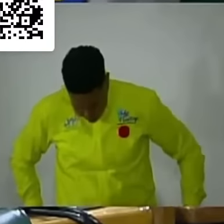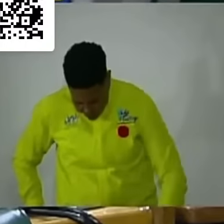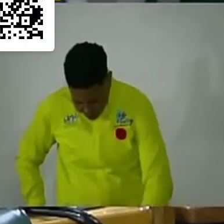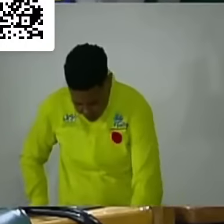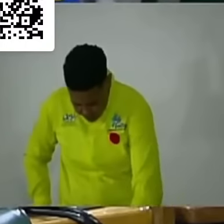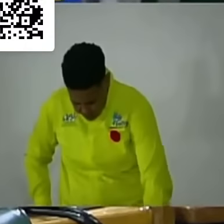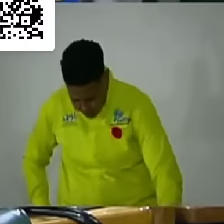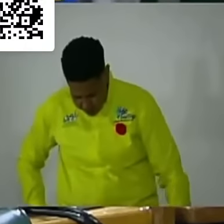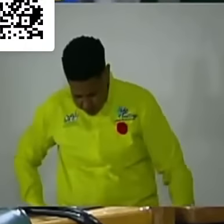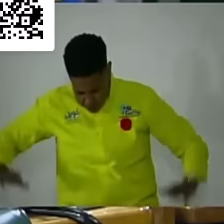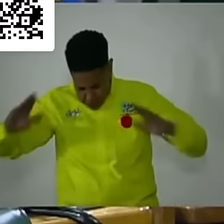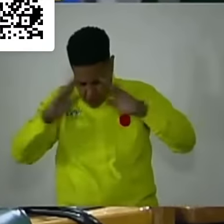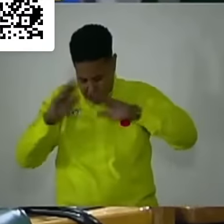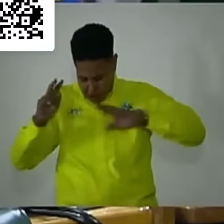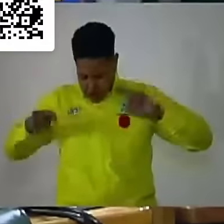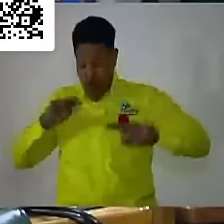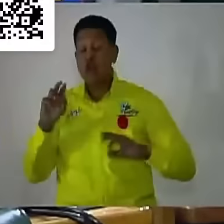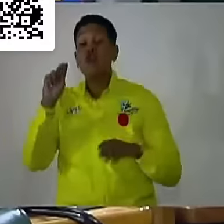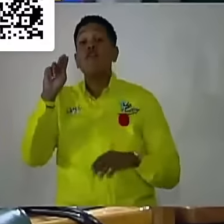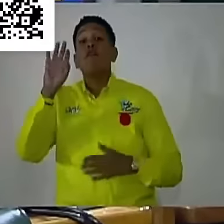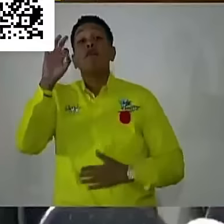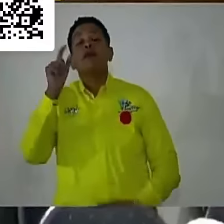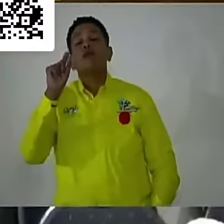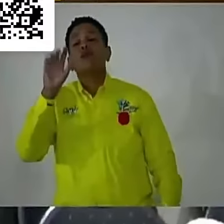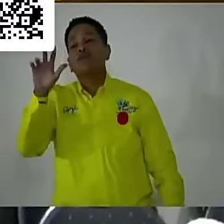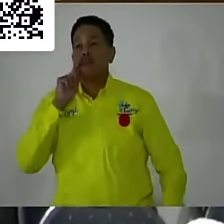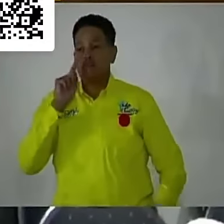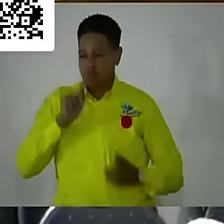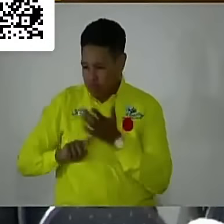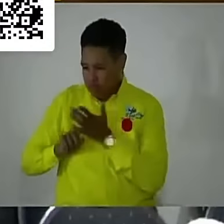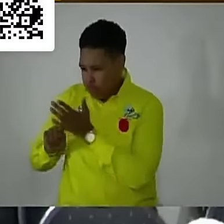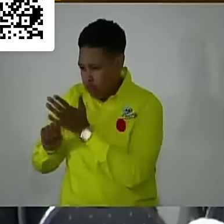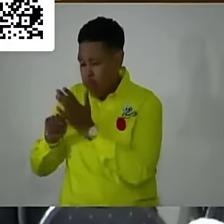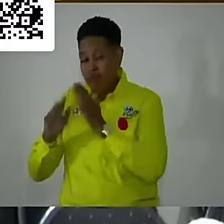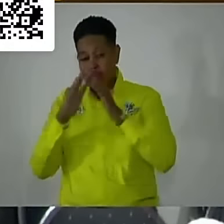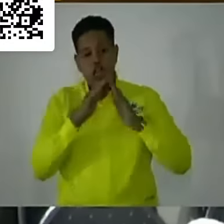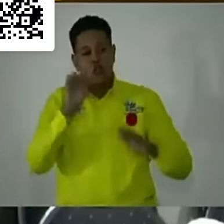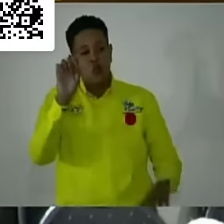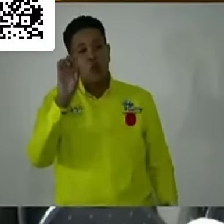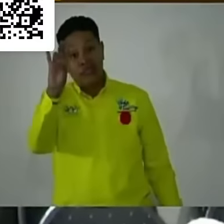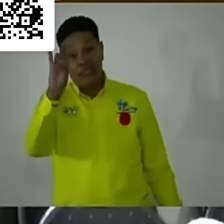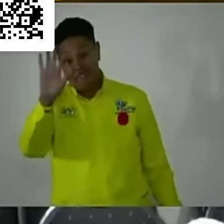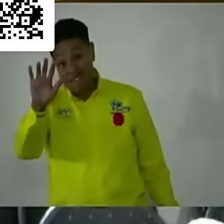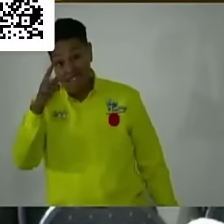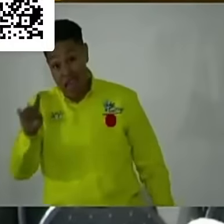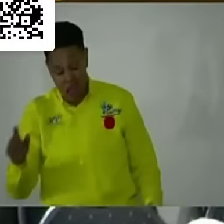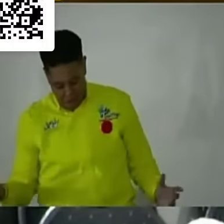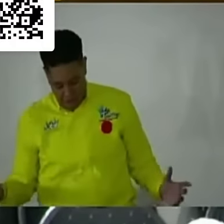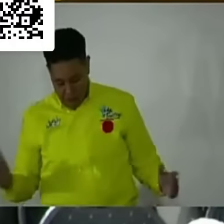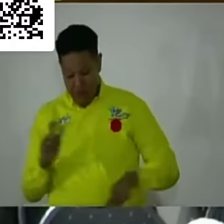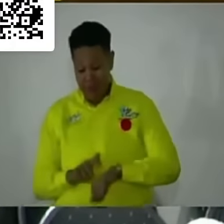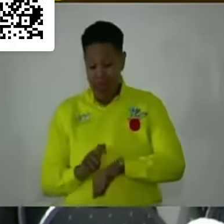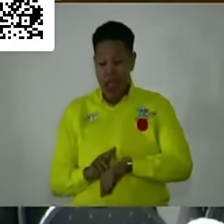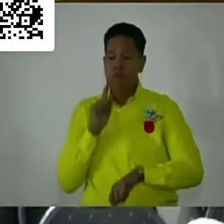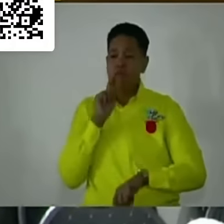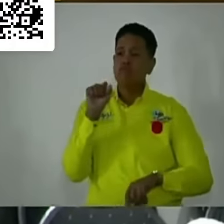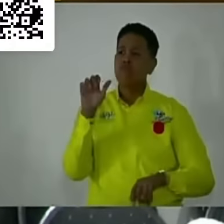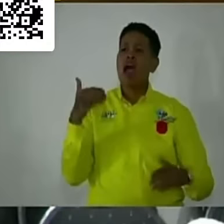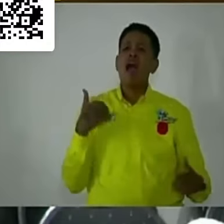2025, the Ministry of Health and Wellness conducted a surveillance on 107 shelters. At the time, it was hosting